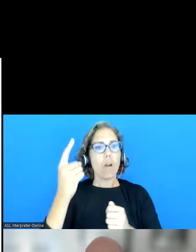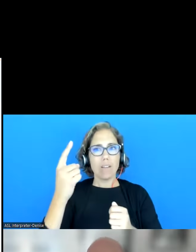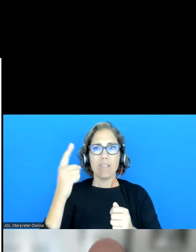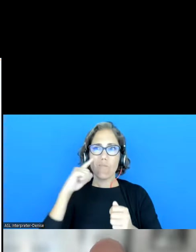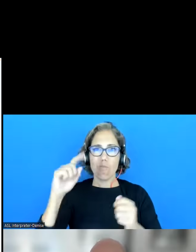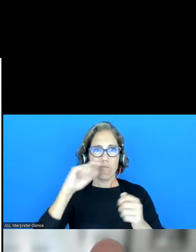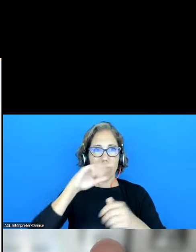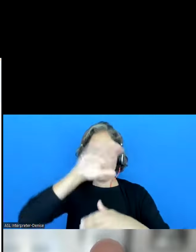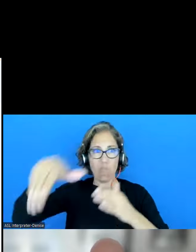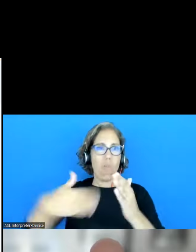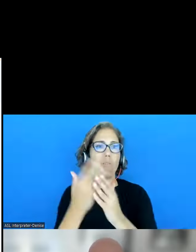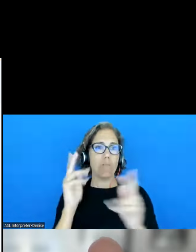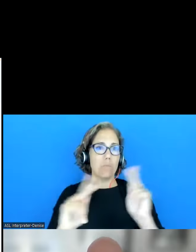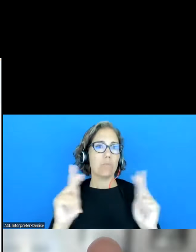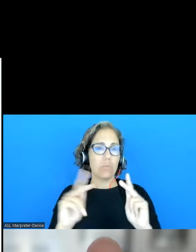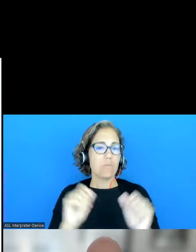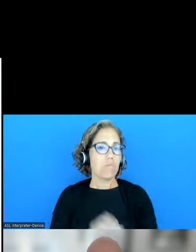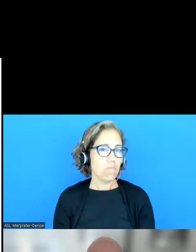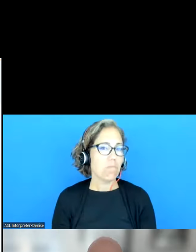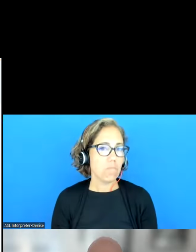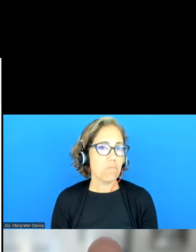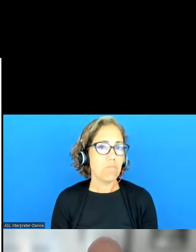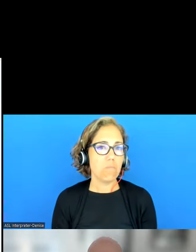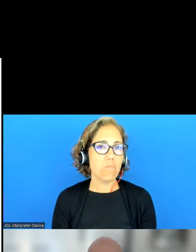they want to.